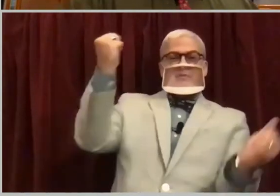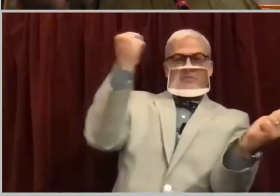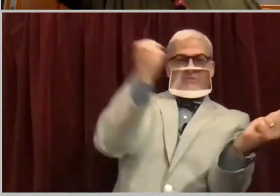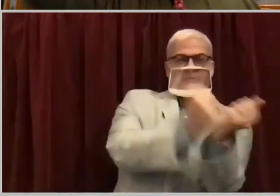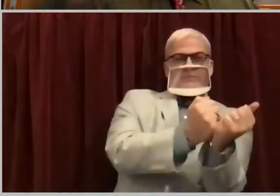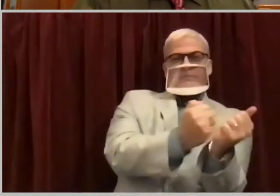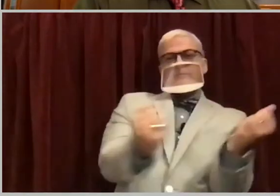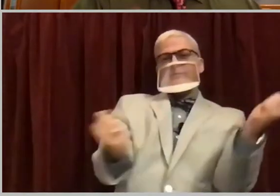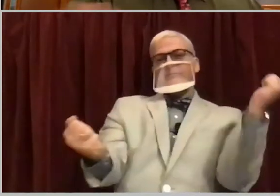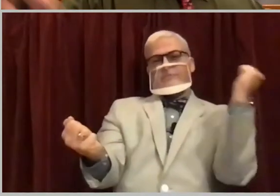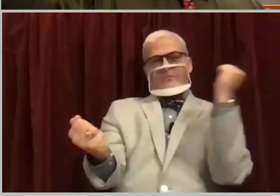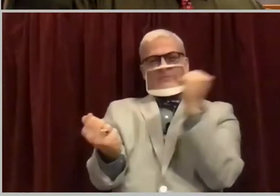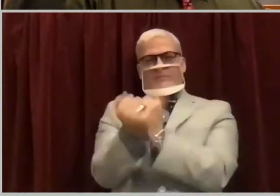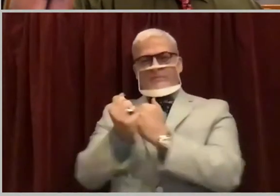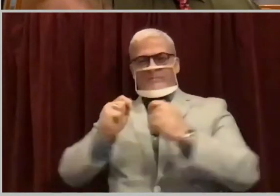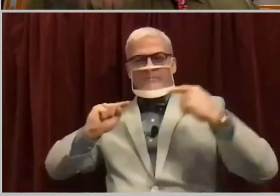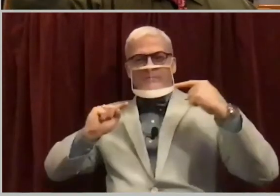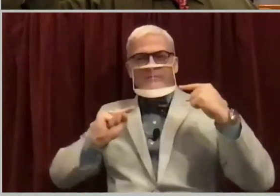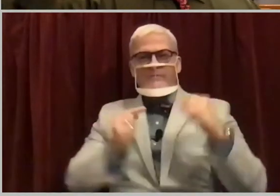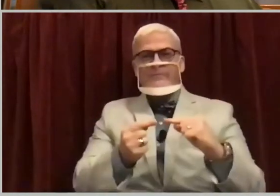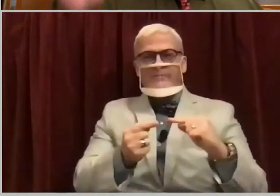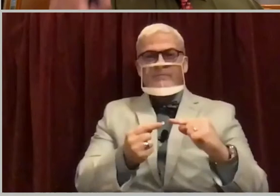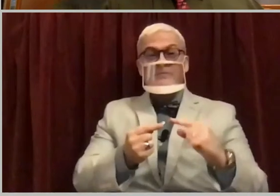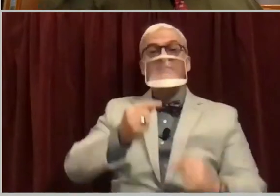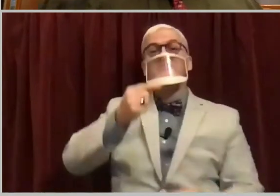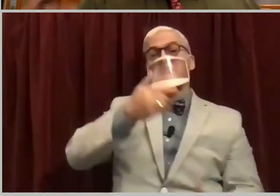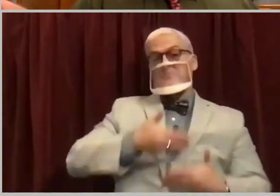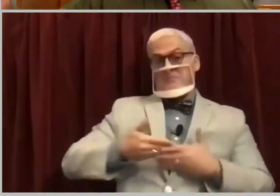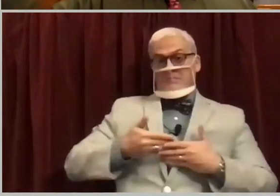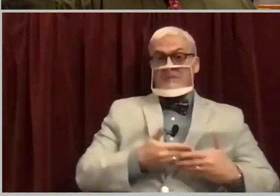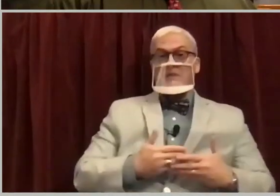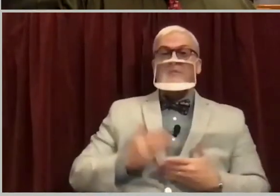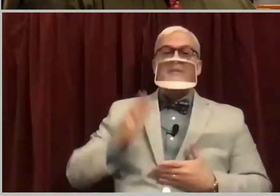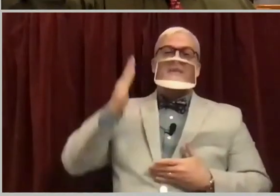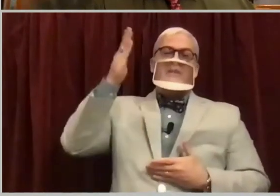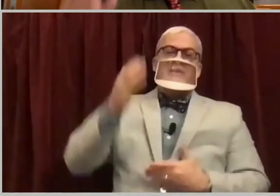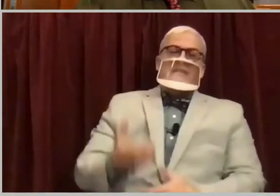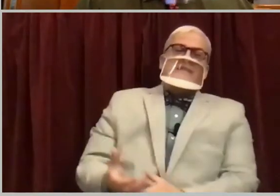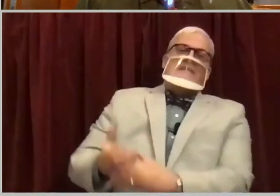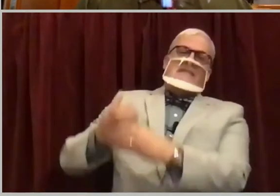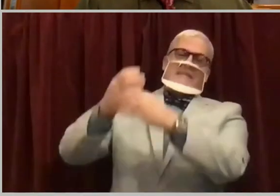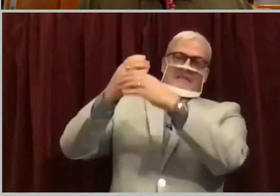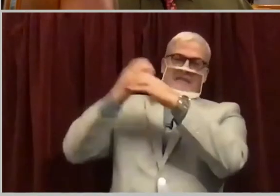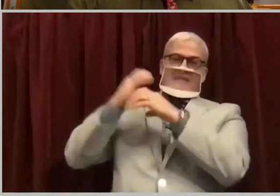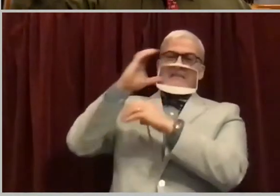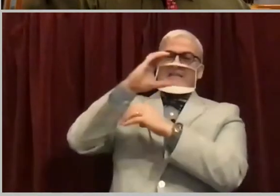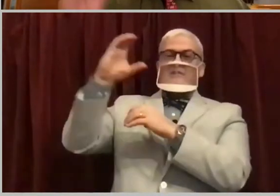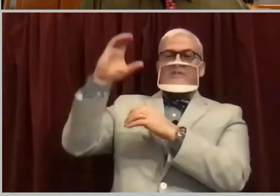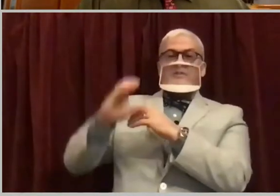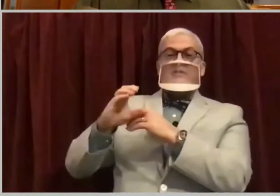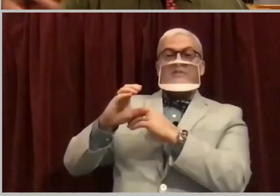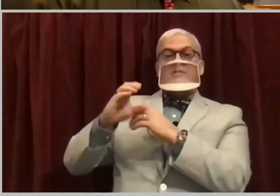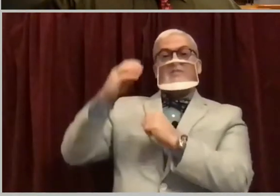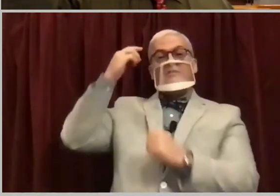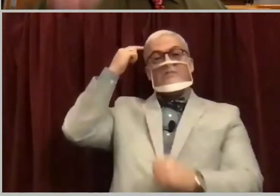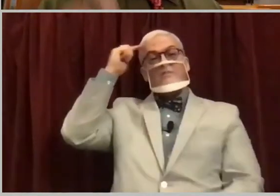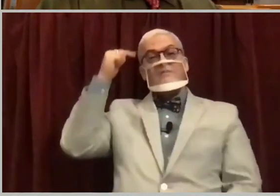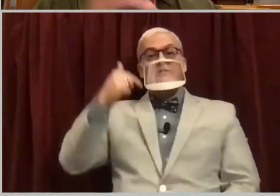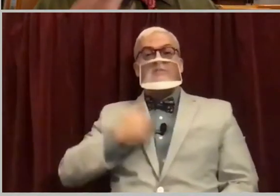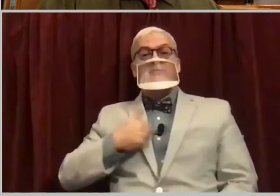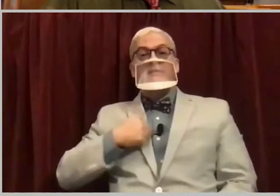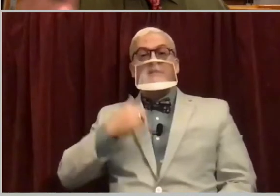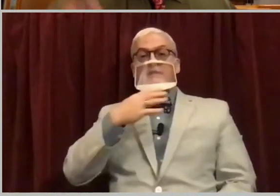pleading. Nails, spears shall pierce him through the cross,